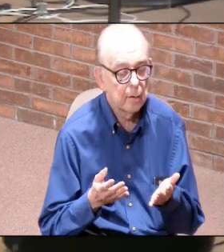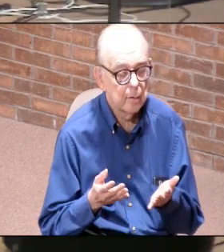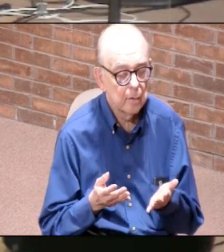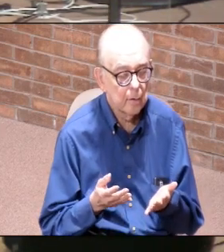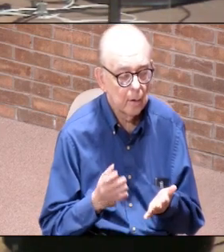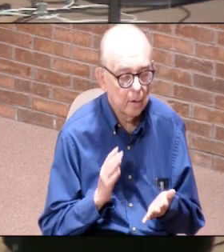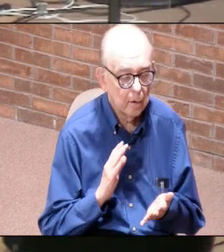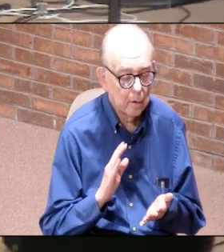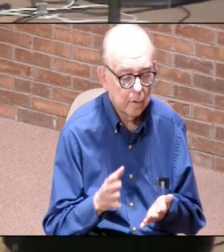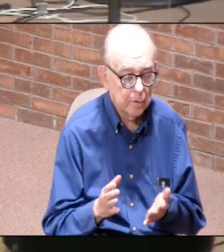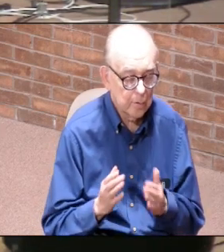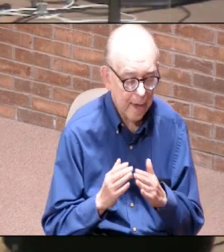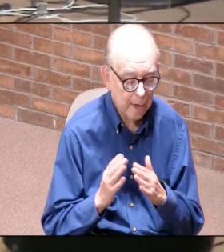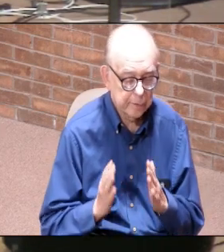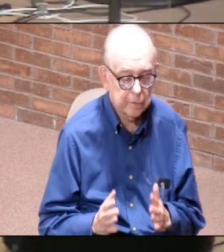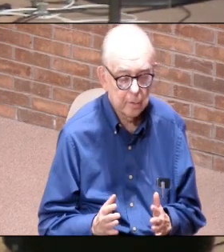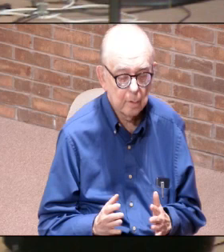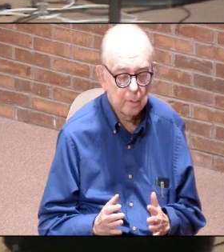Your house,